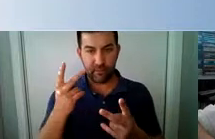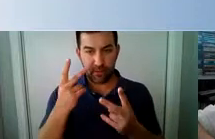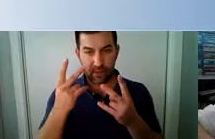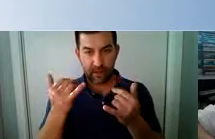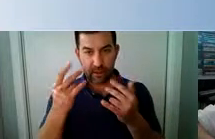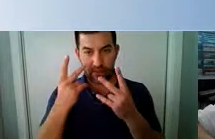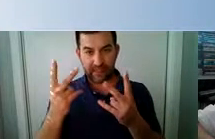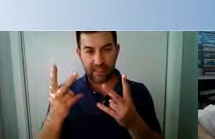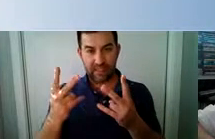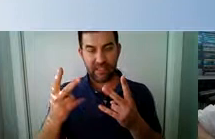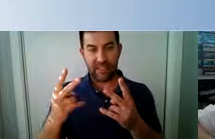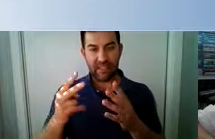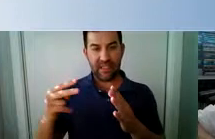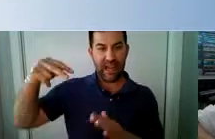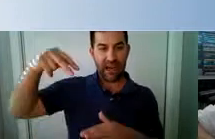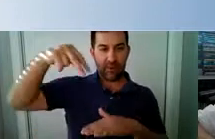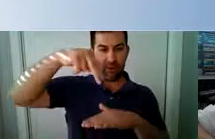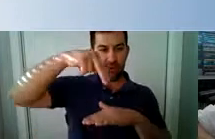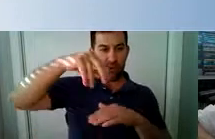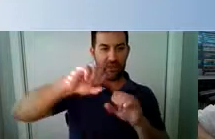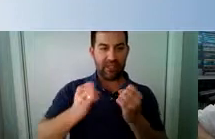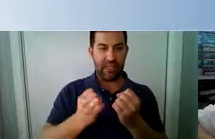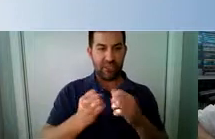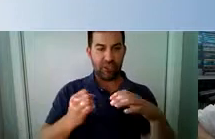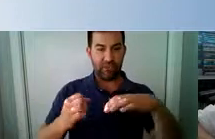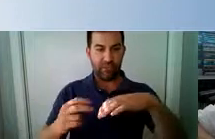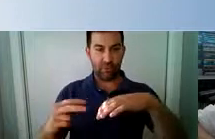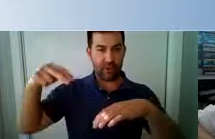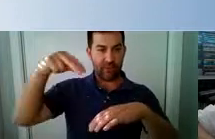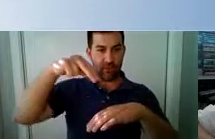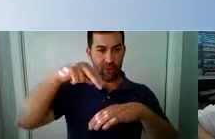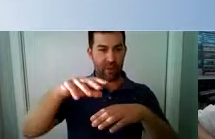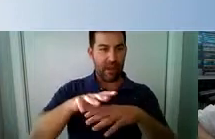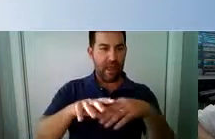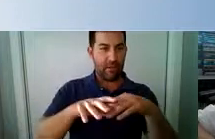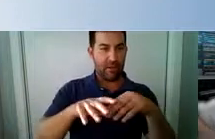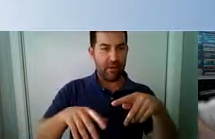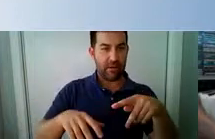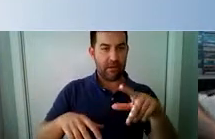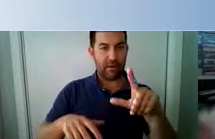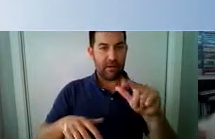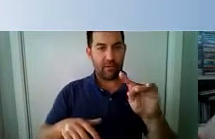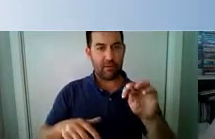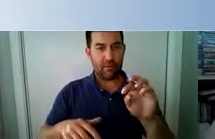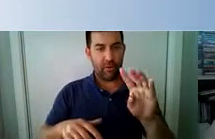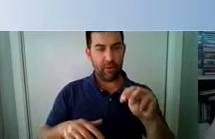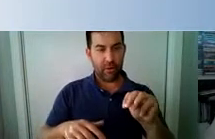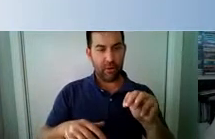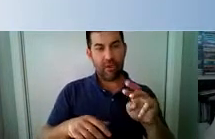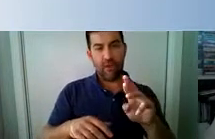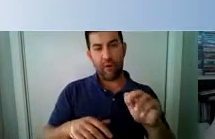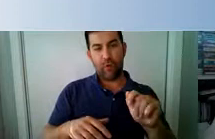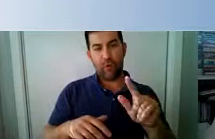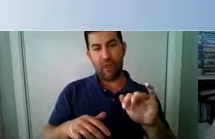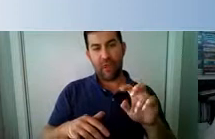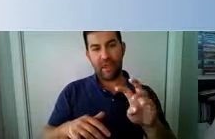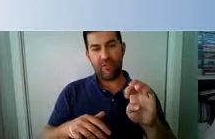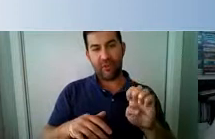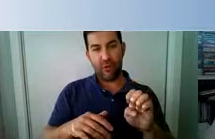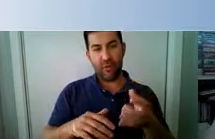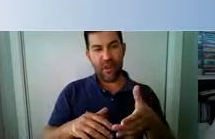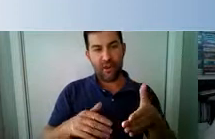of an aerial view of the station looking with the outbound platform and the Raleigh Avenue in the foreground.